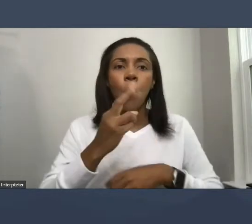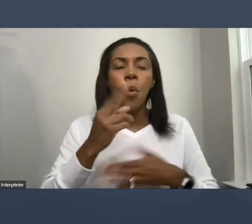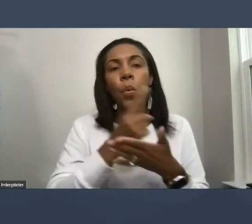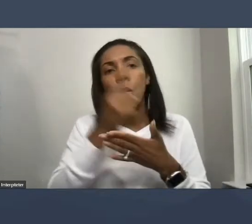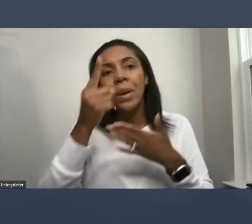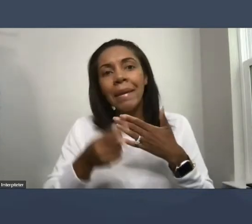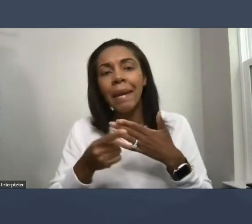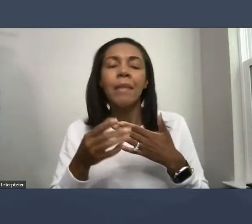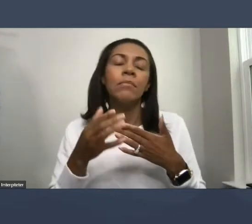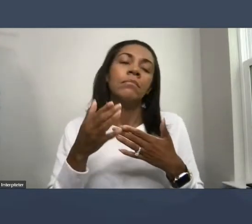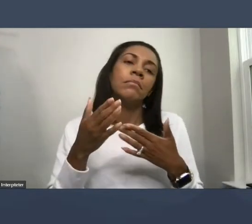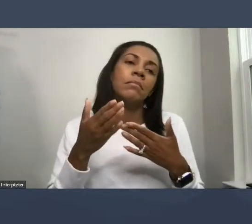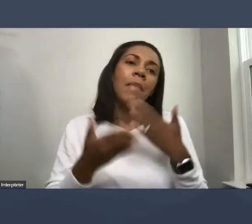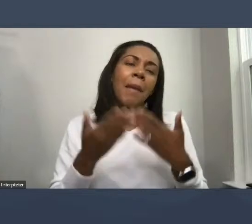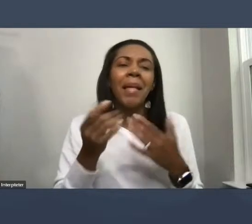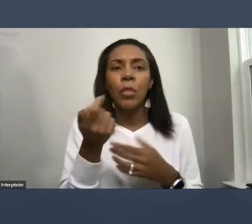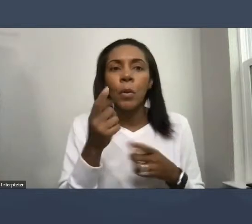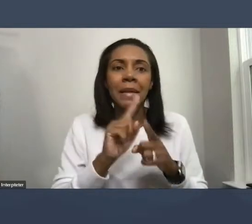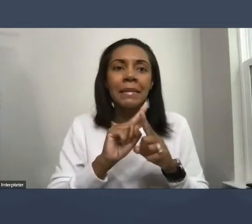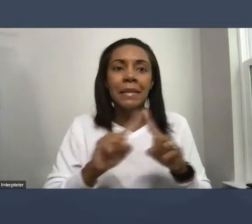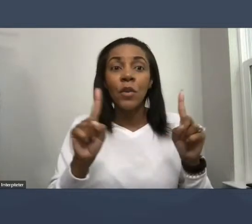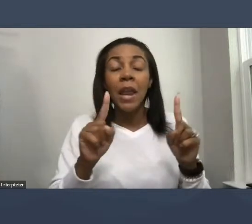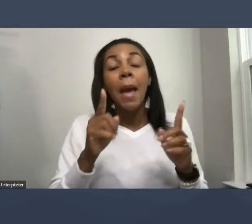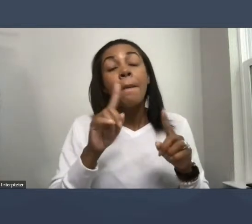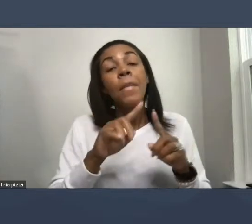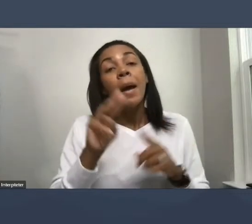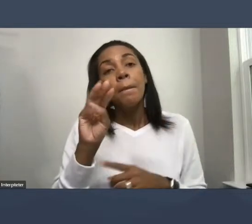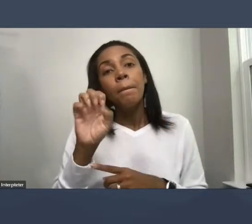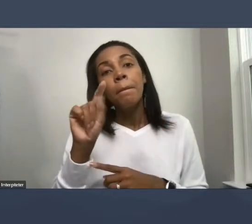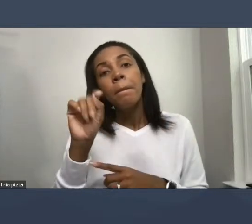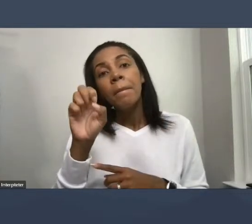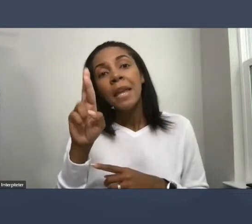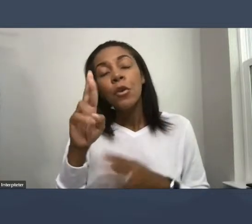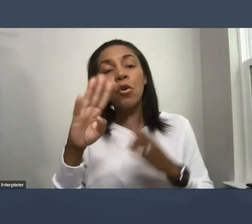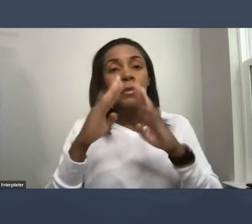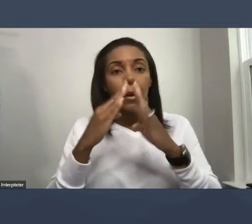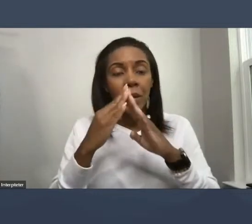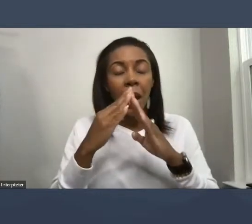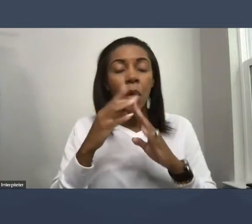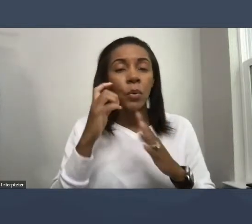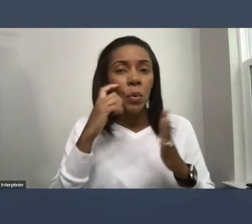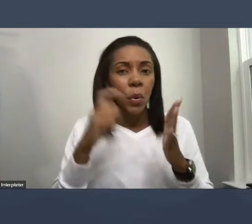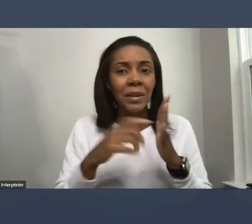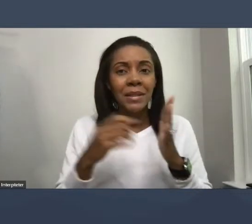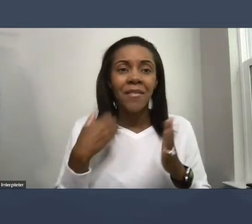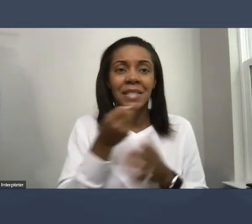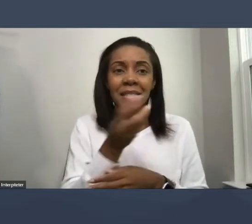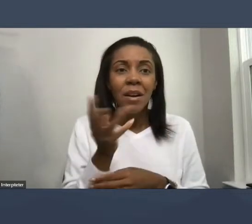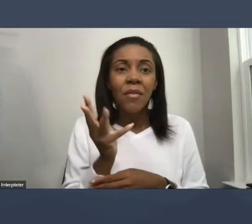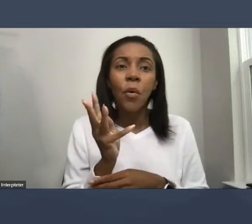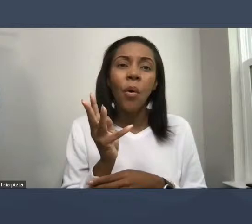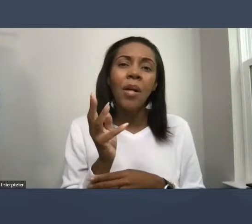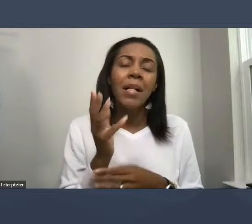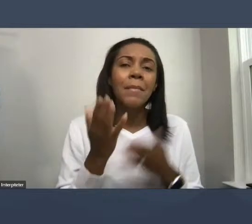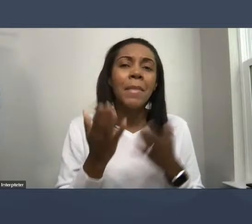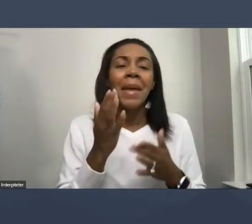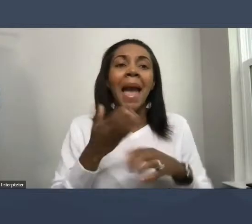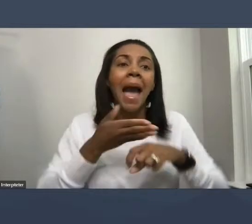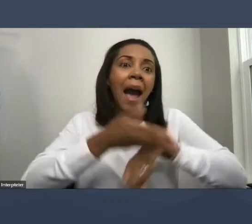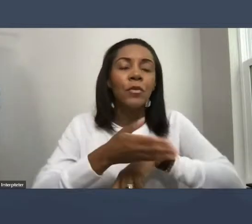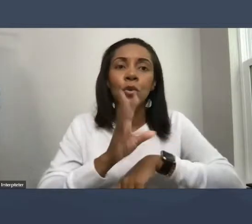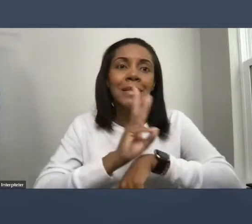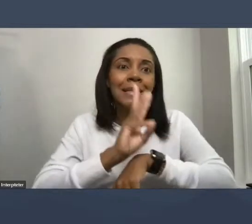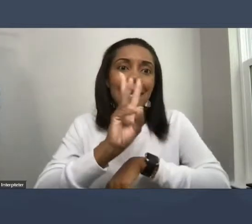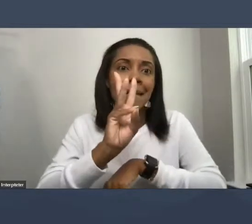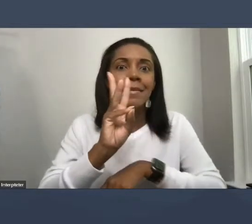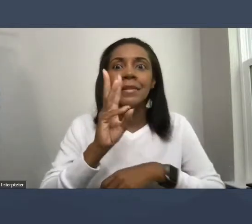different. And then for the metered parking downtown, you noted on the slide there's several that are either after a certain hour, like 6